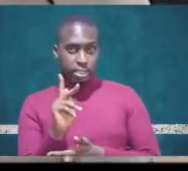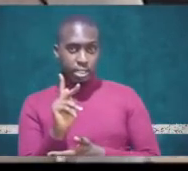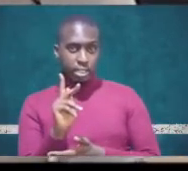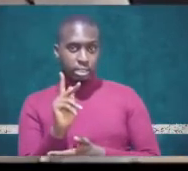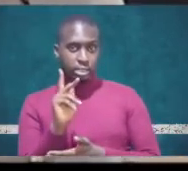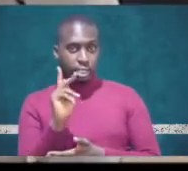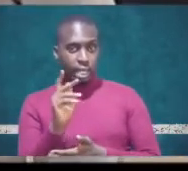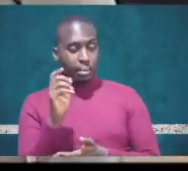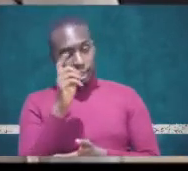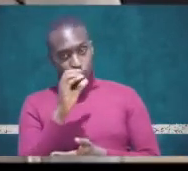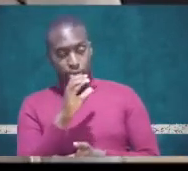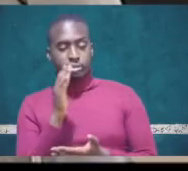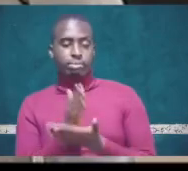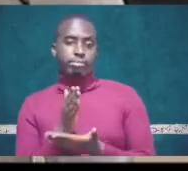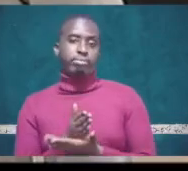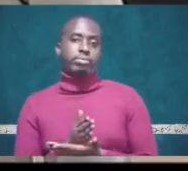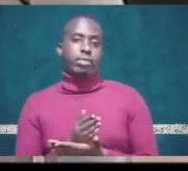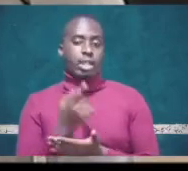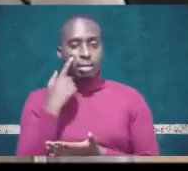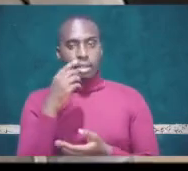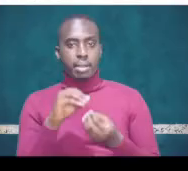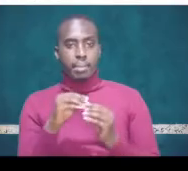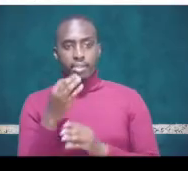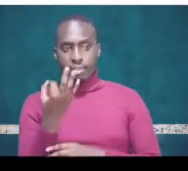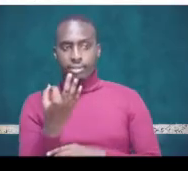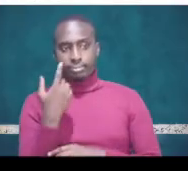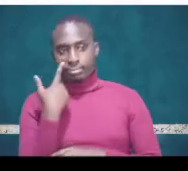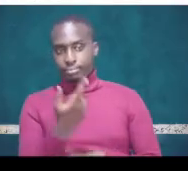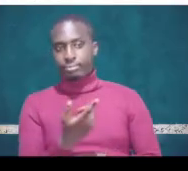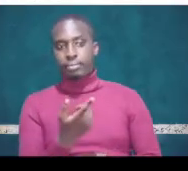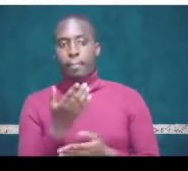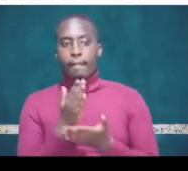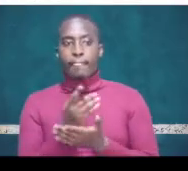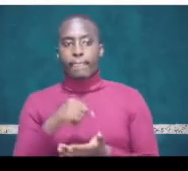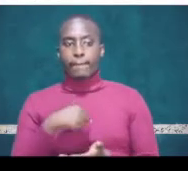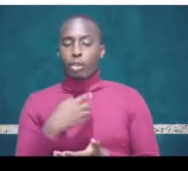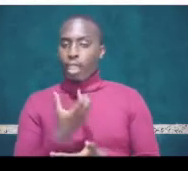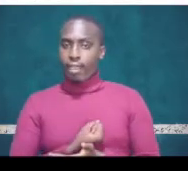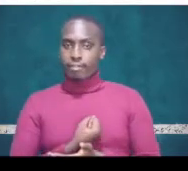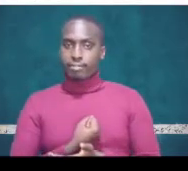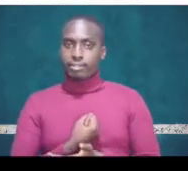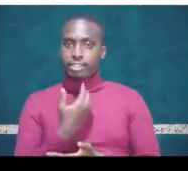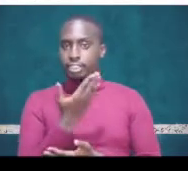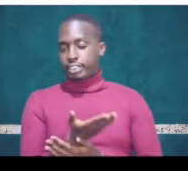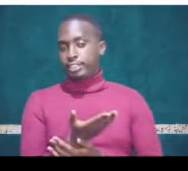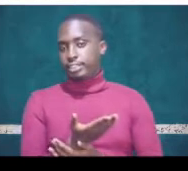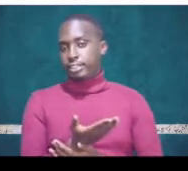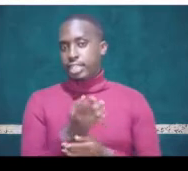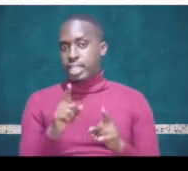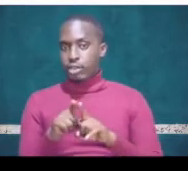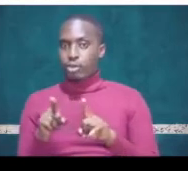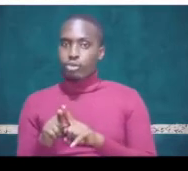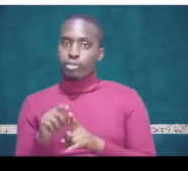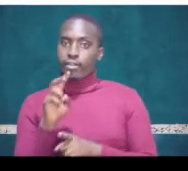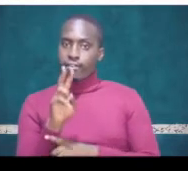drop. Try now to see there. The line number 3 into the activity. So then here you have, this is equals